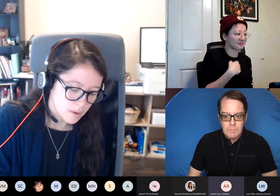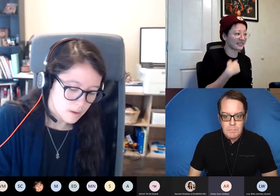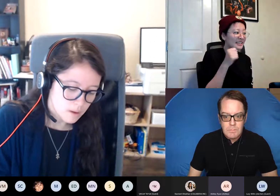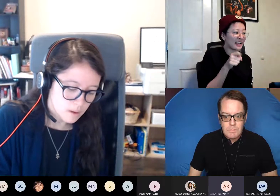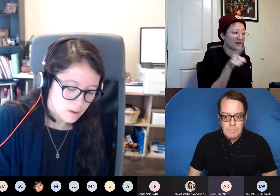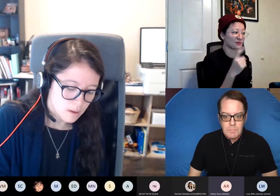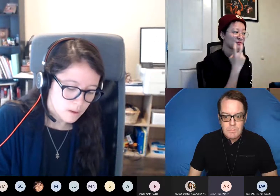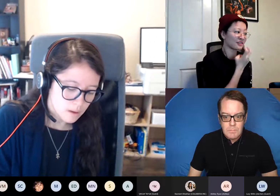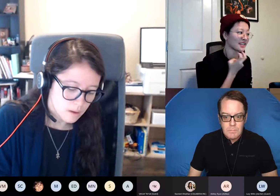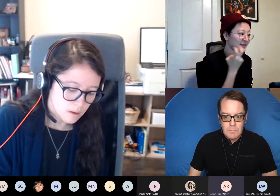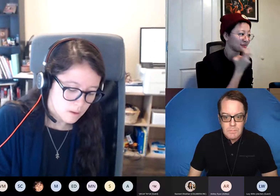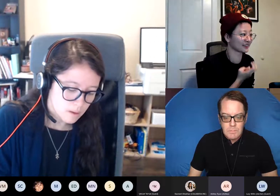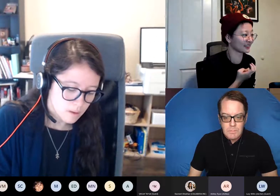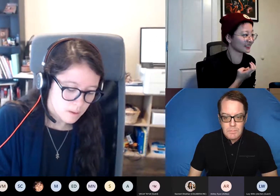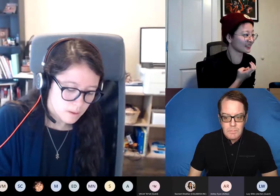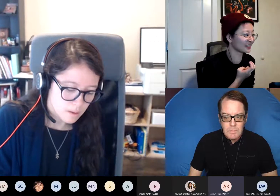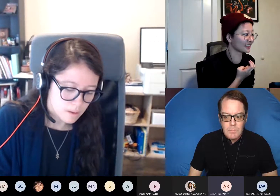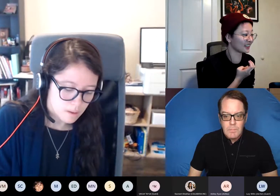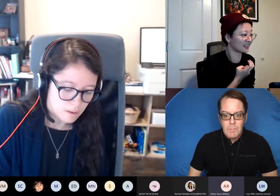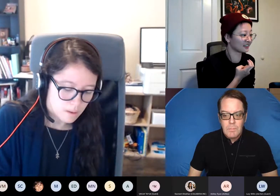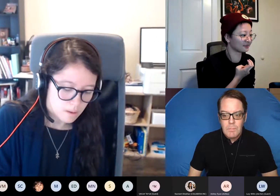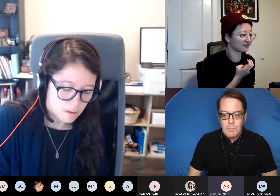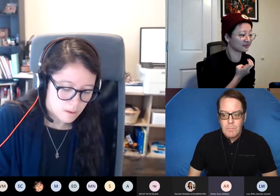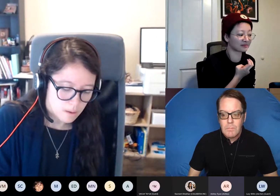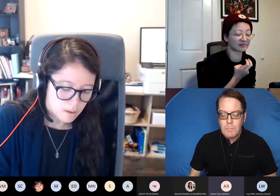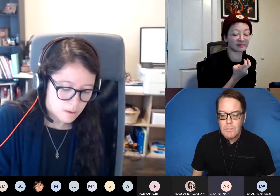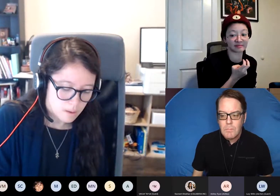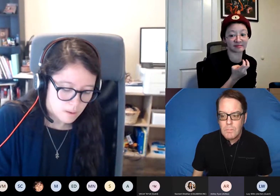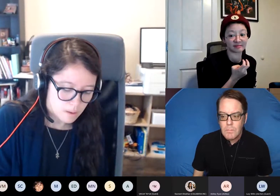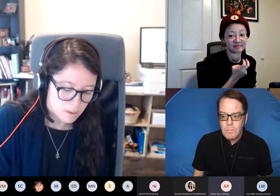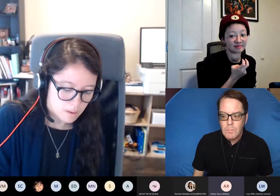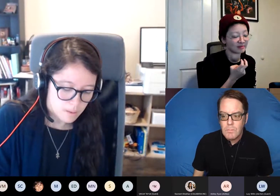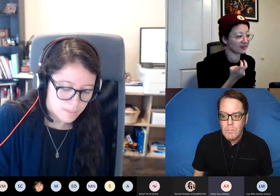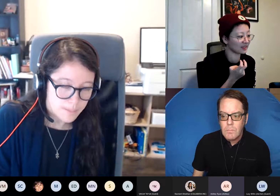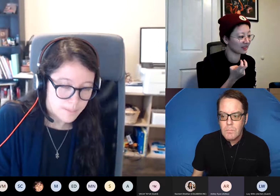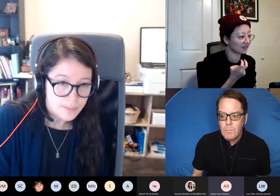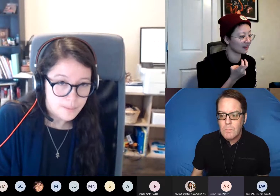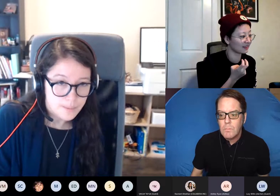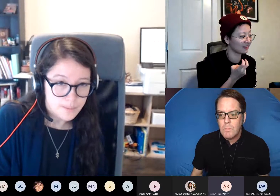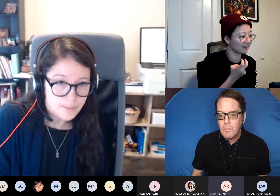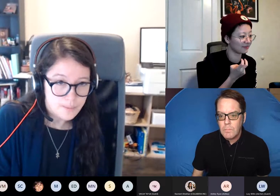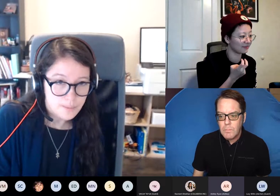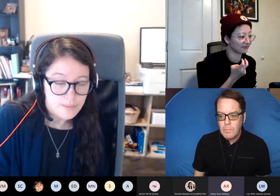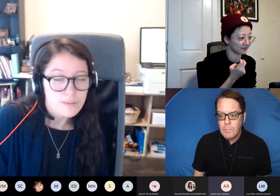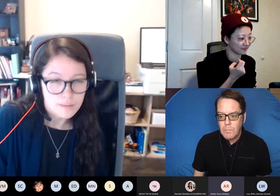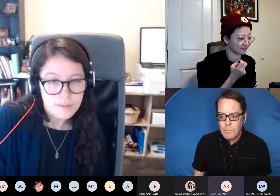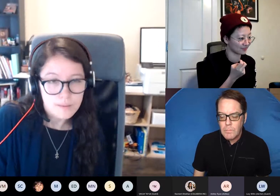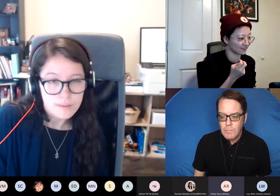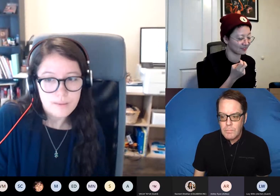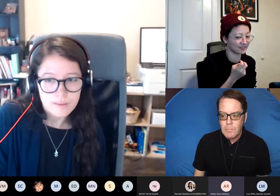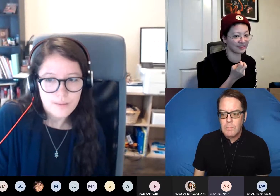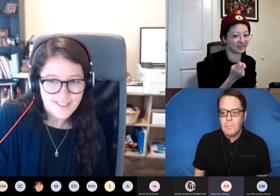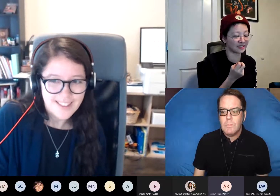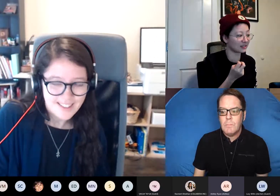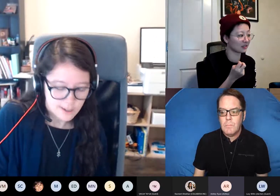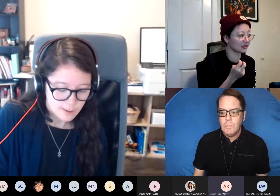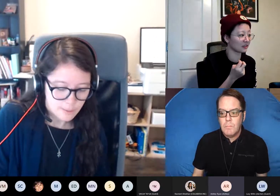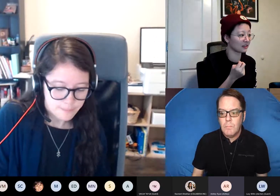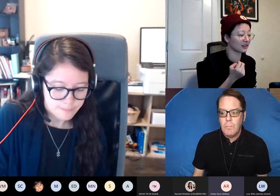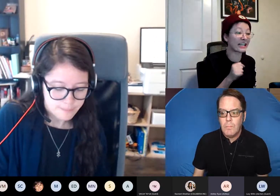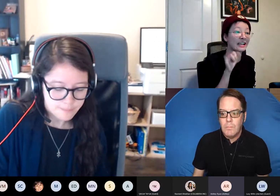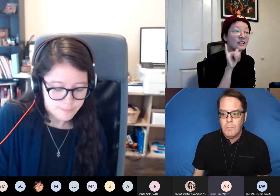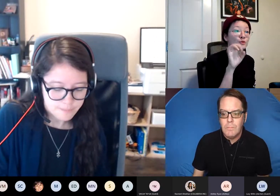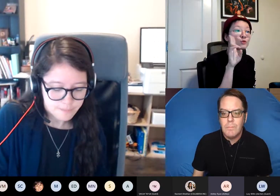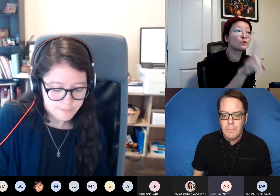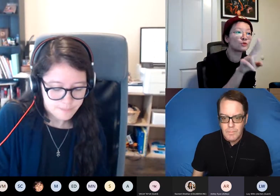to learn sign language, that is leaps and bounds much better than asking me, can